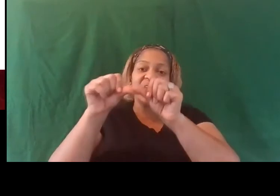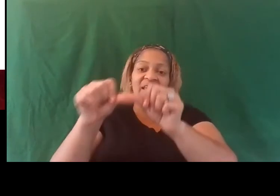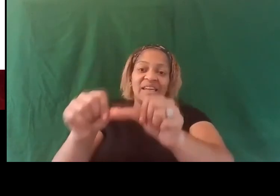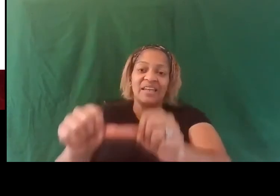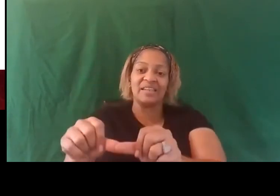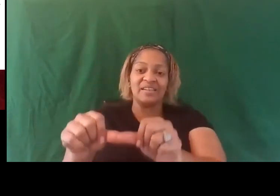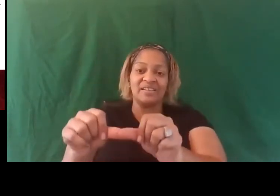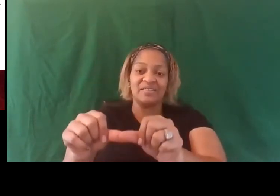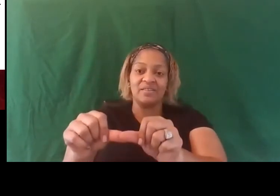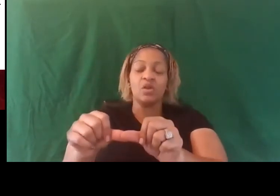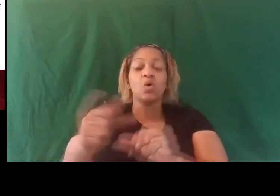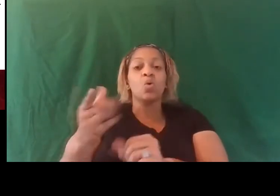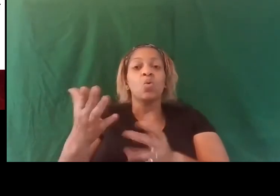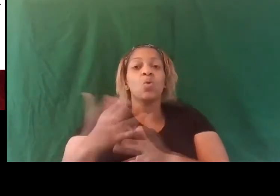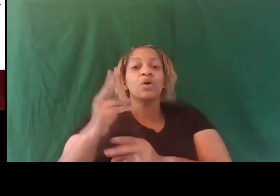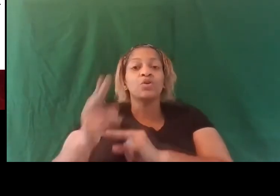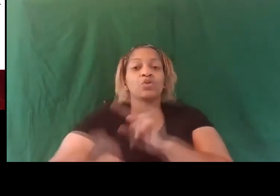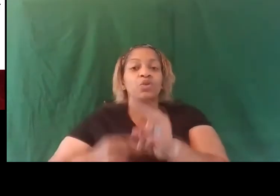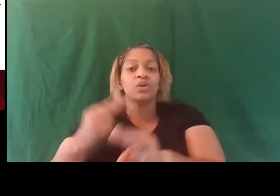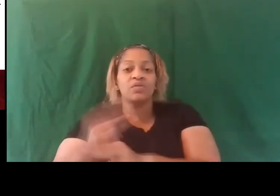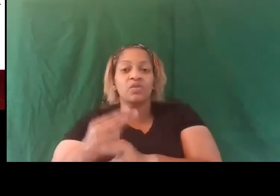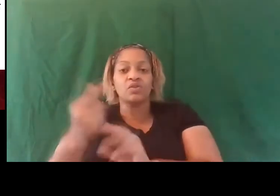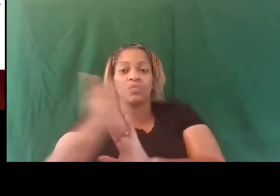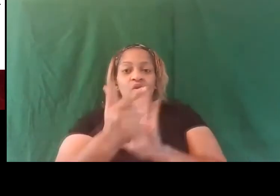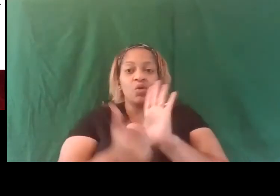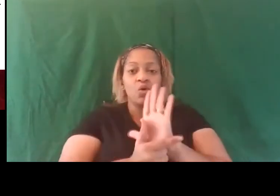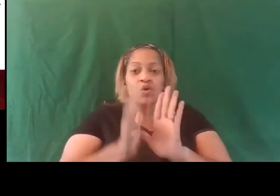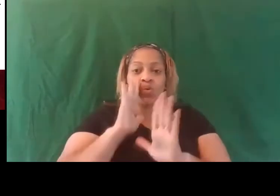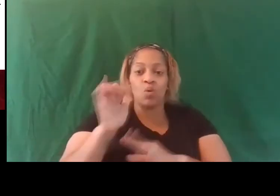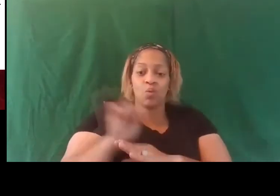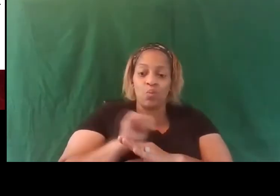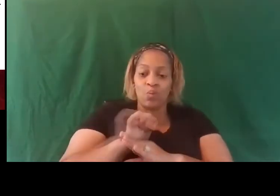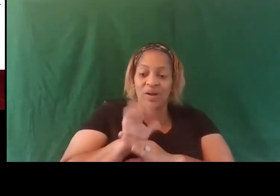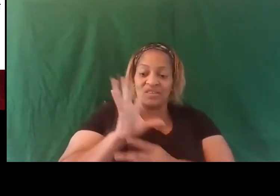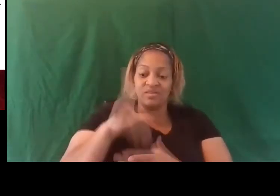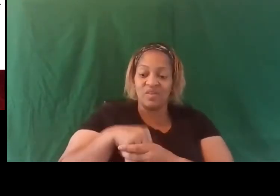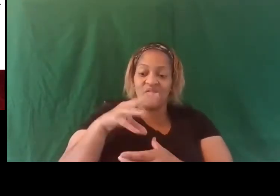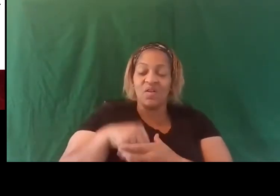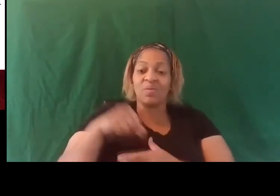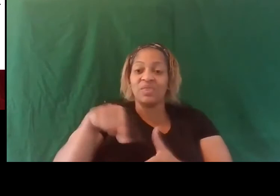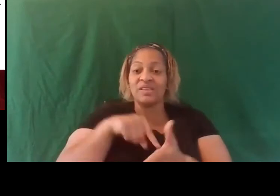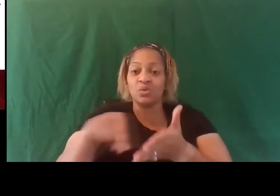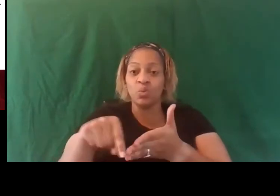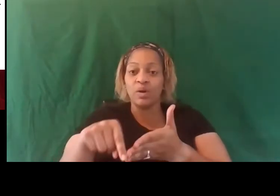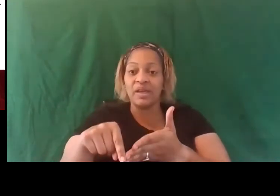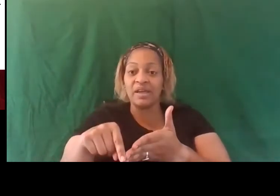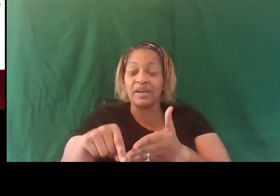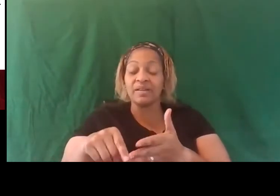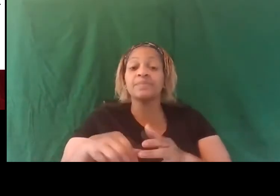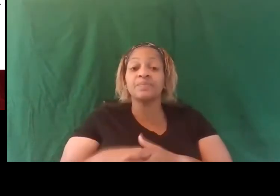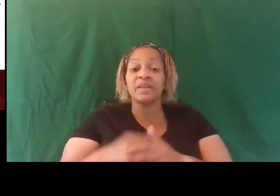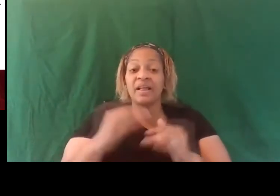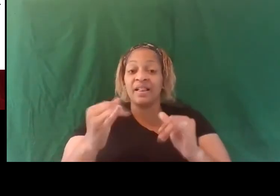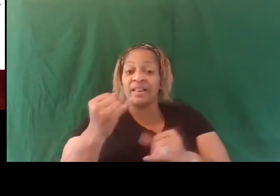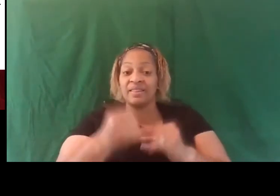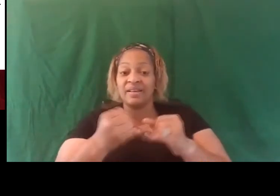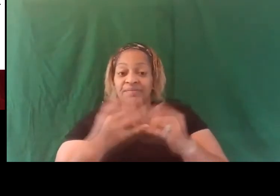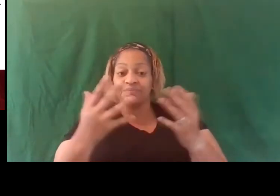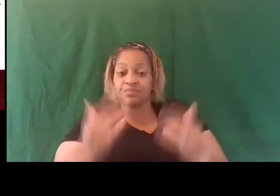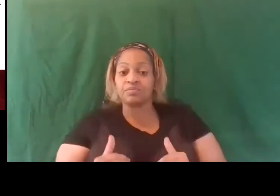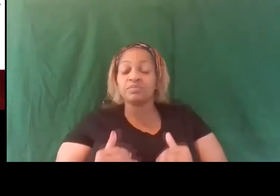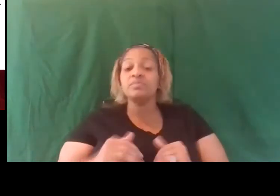practices will you engage in this week? And with three people, have a vulnerable,